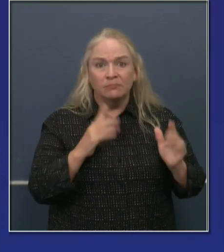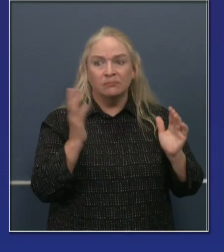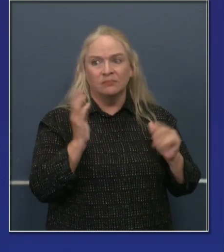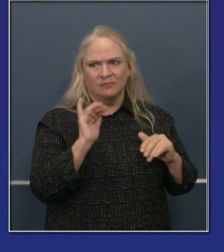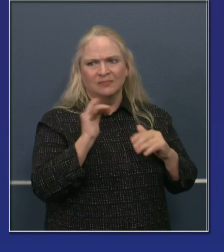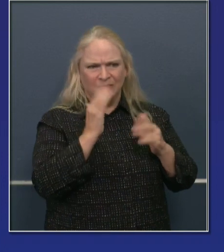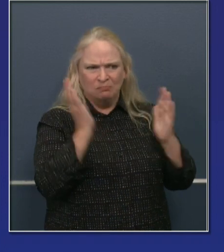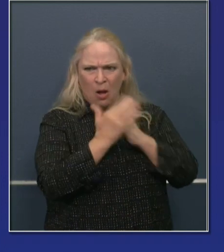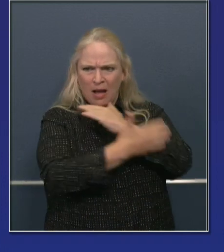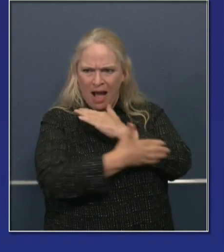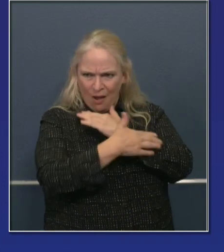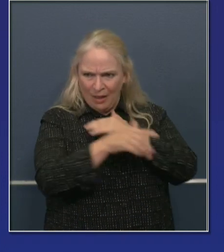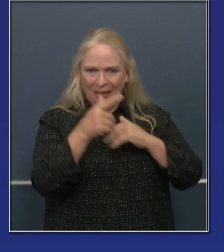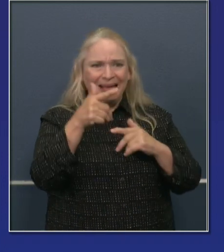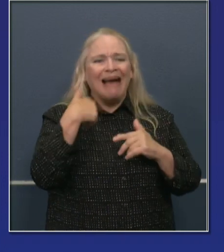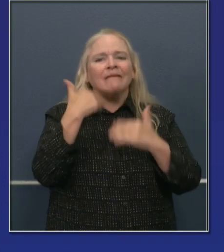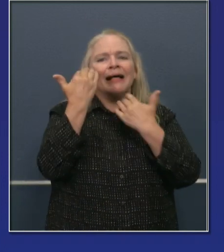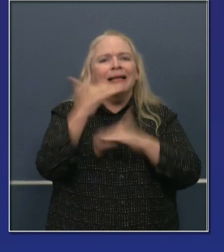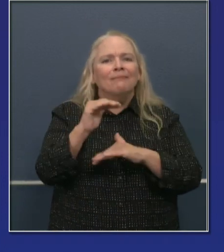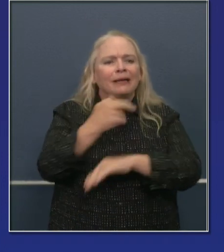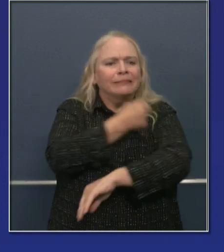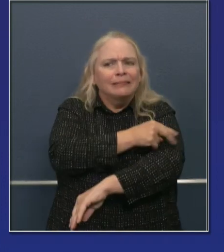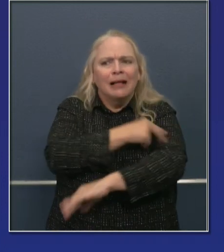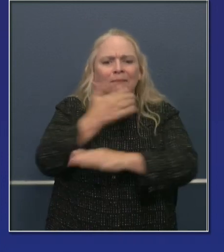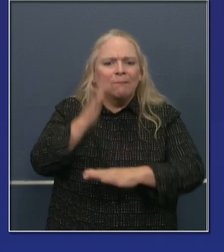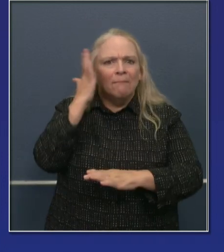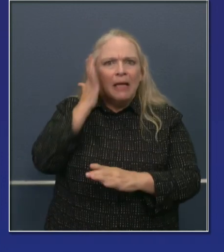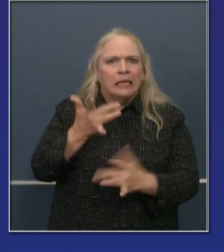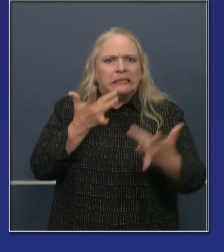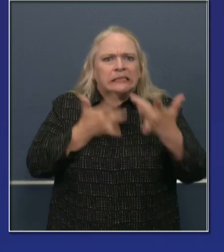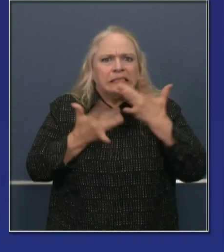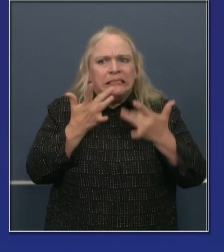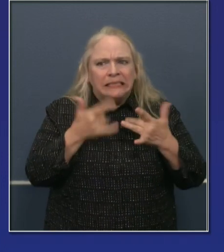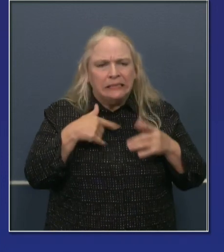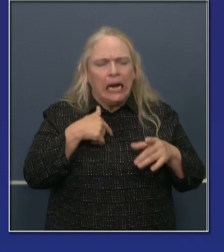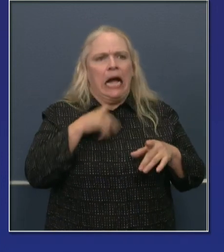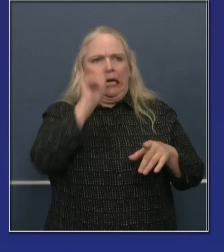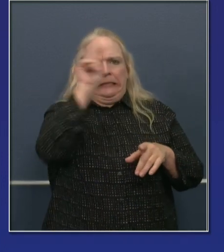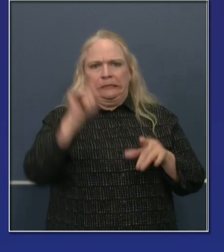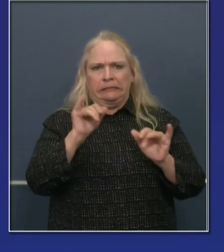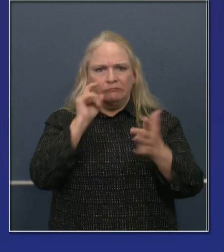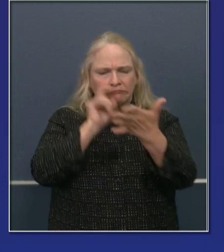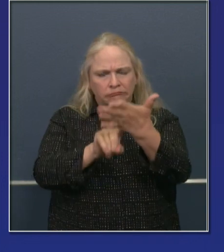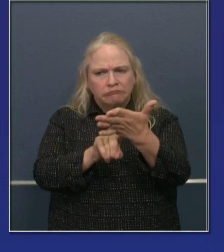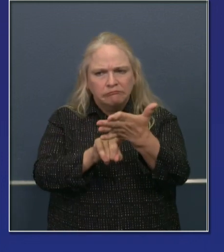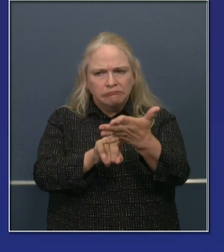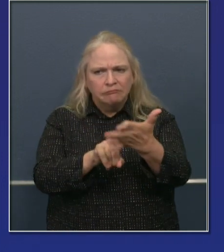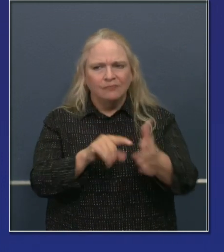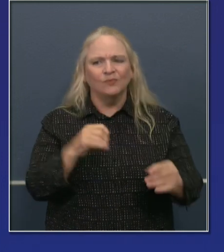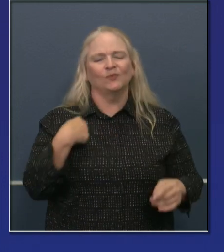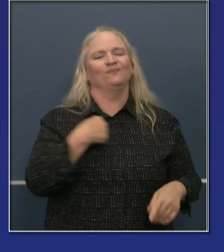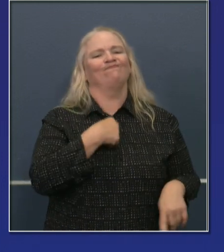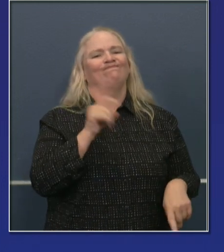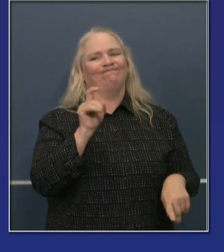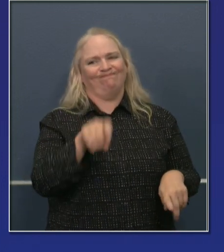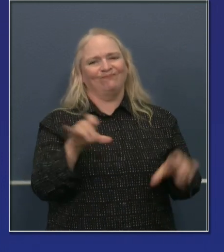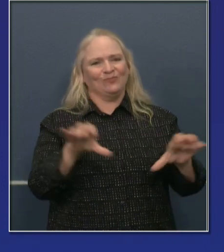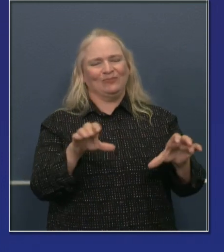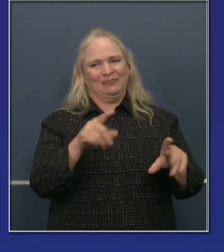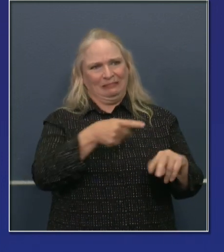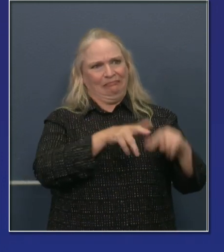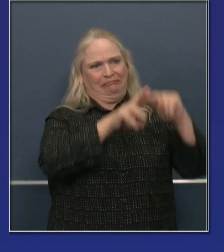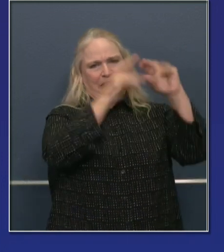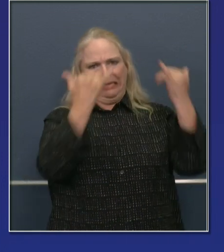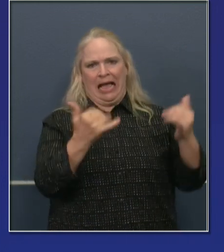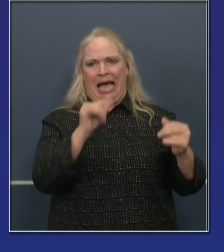beds and additional increase in use and utilization of ventilators, it then draws our attention. The data